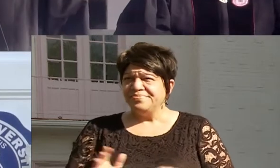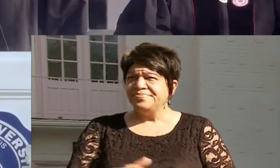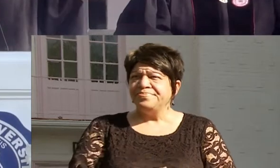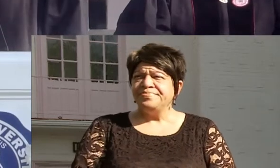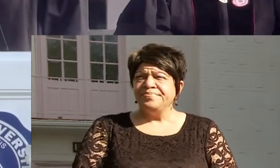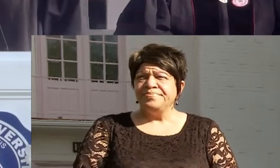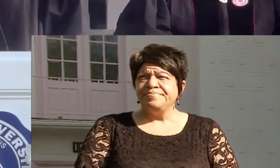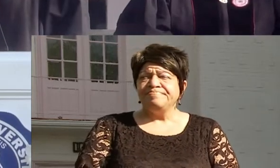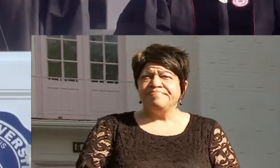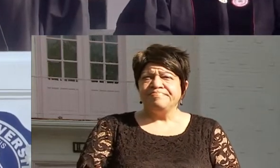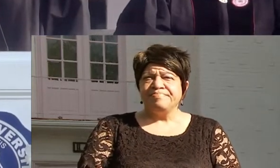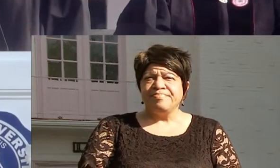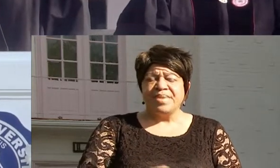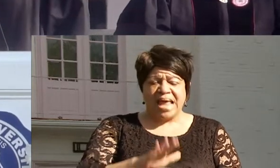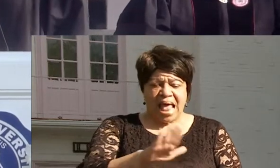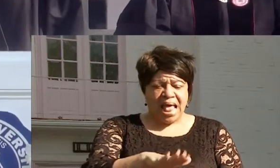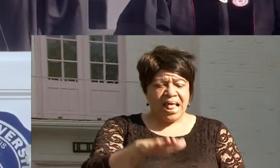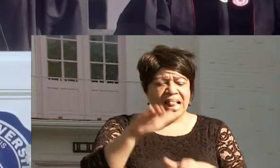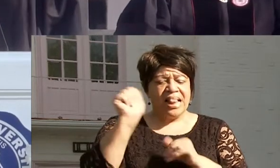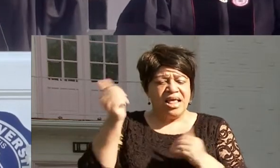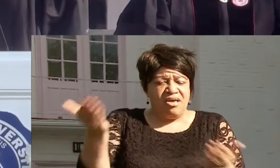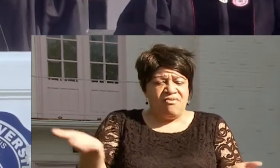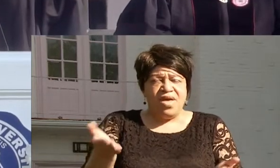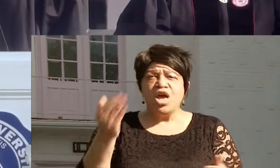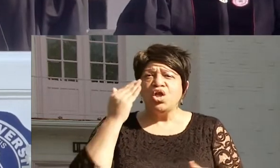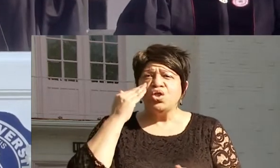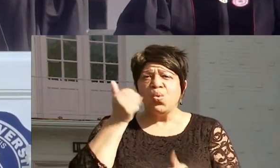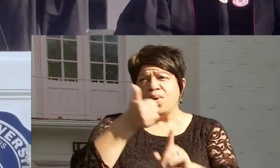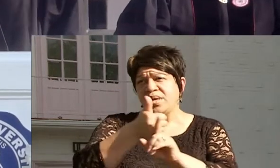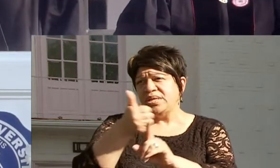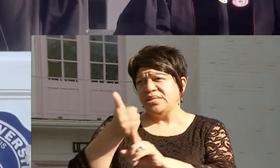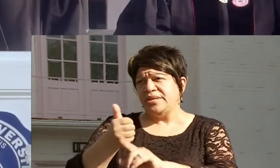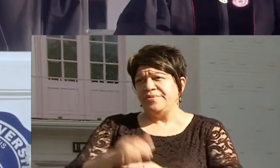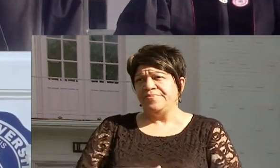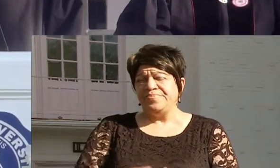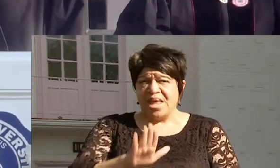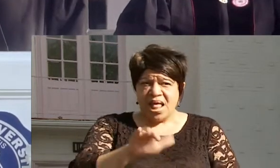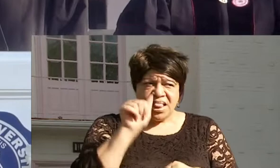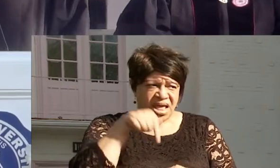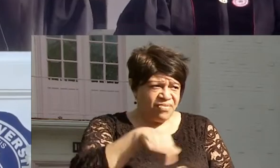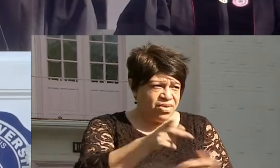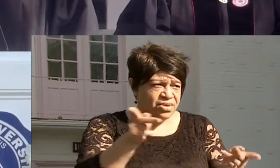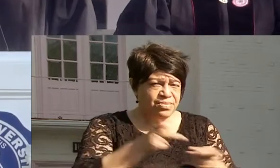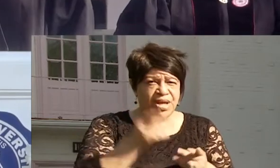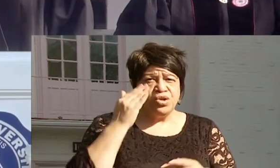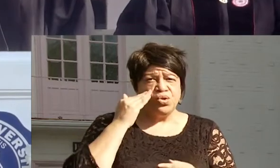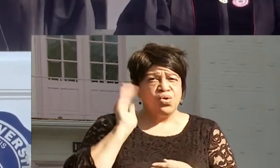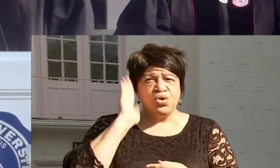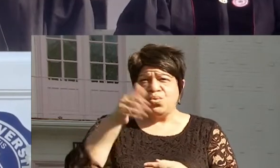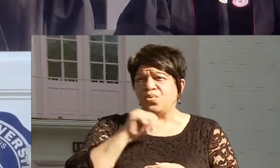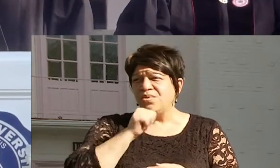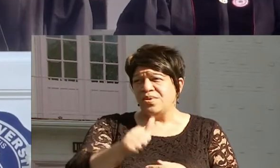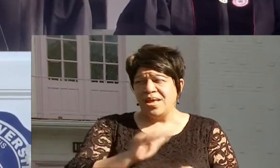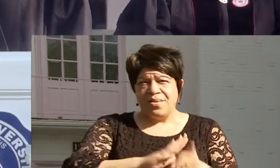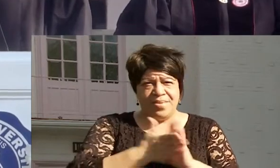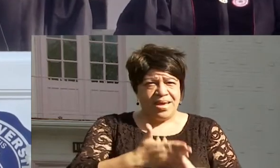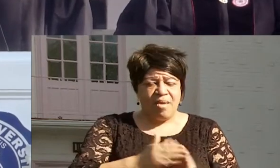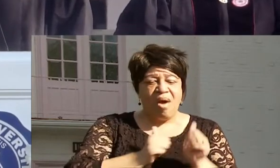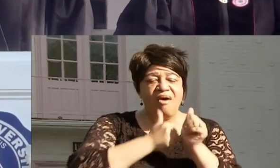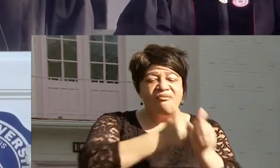Leave this place knowing yourself. Leave this place knowing you will not be a